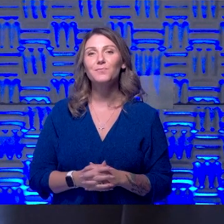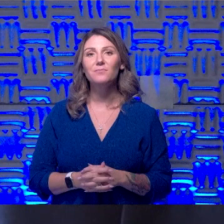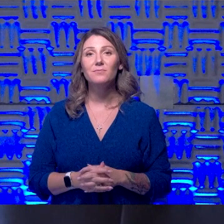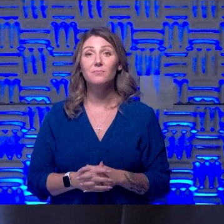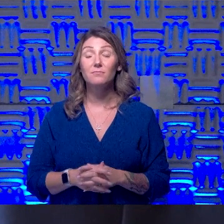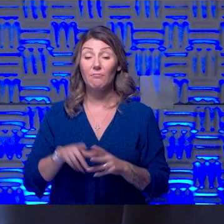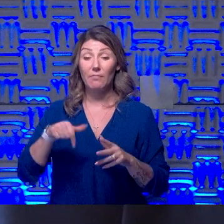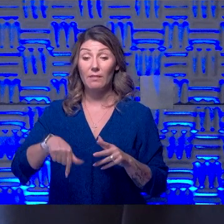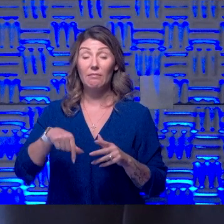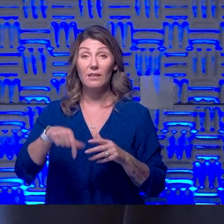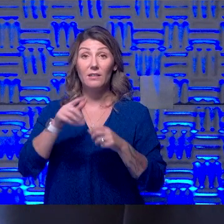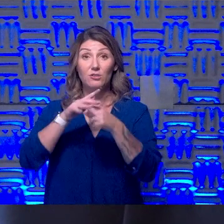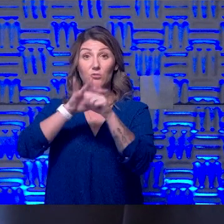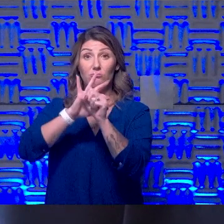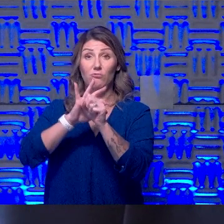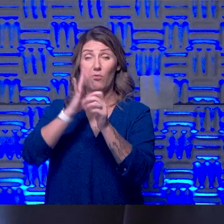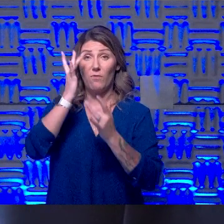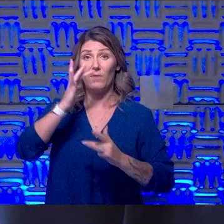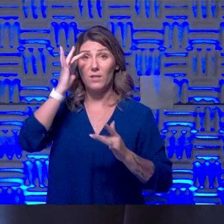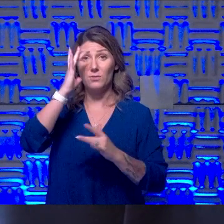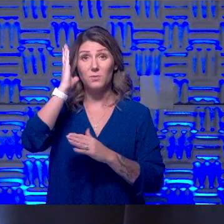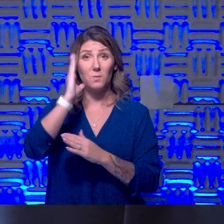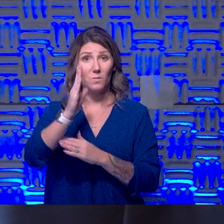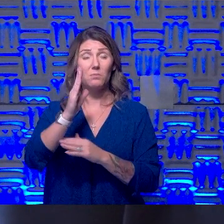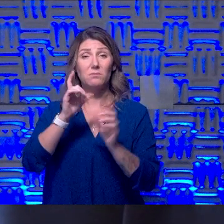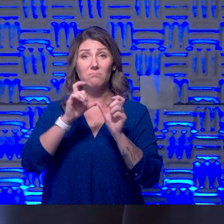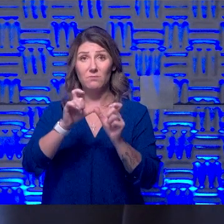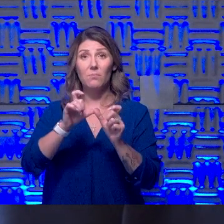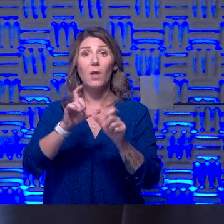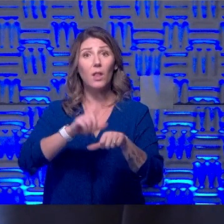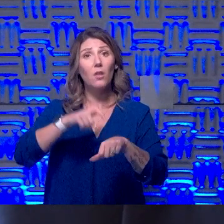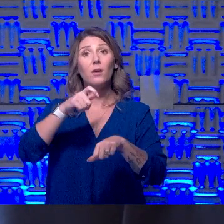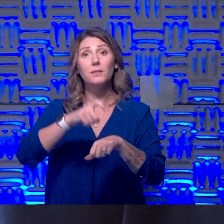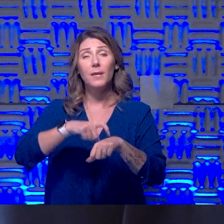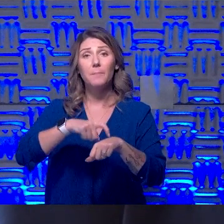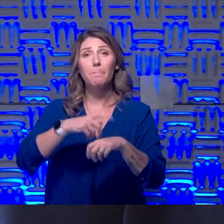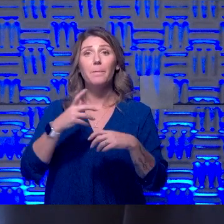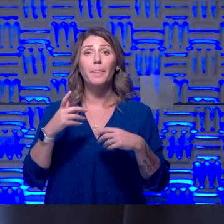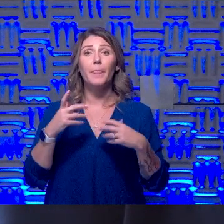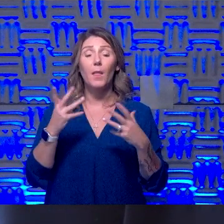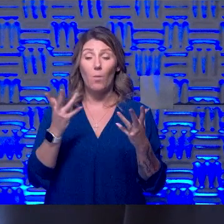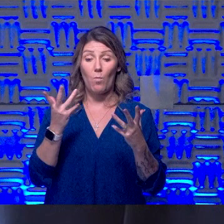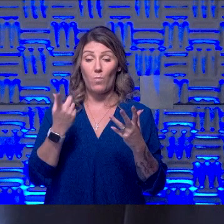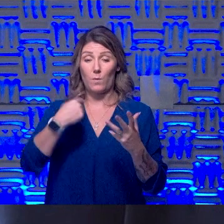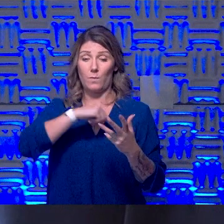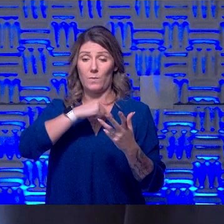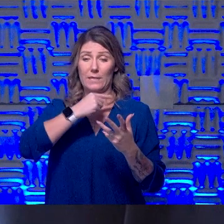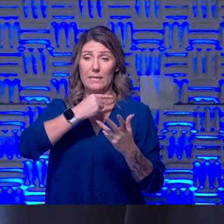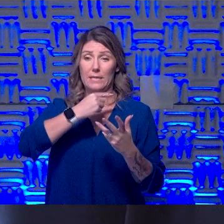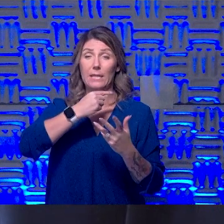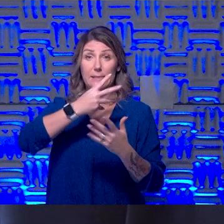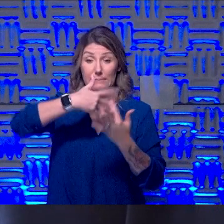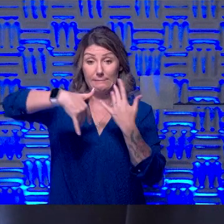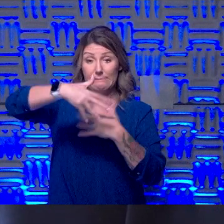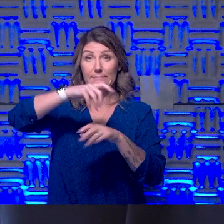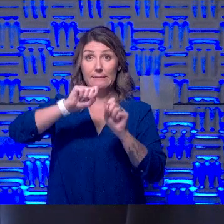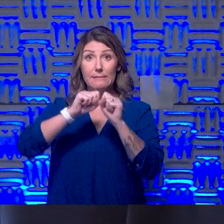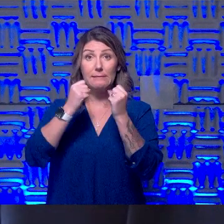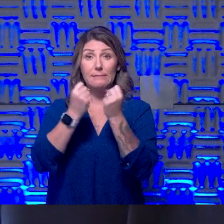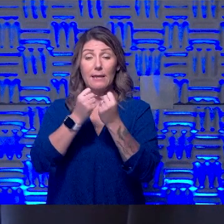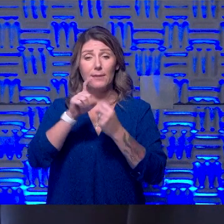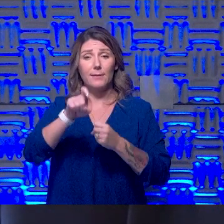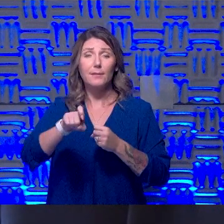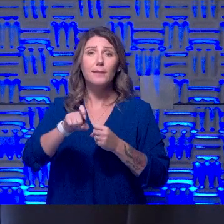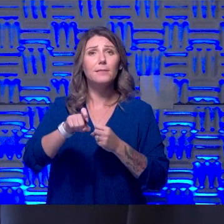this coronavirus is going to be around for a long time. And what we as a society have to do is to learn how to live with it like we've learned to live with